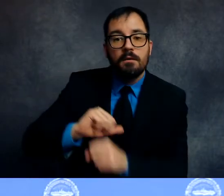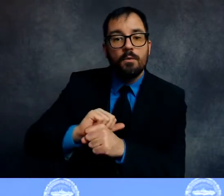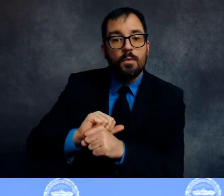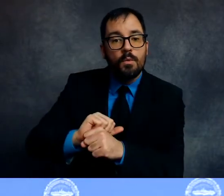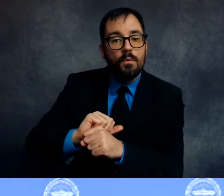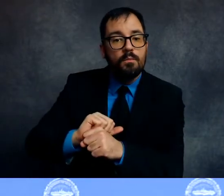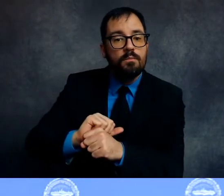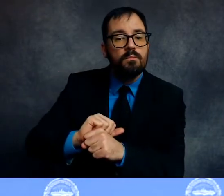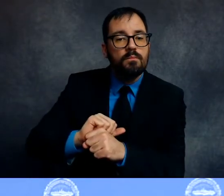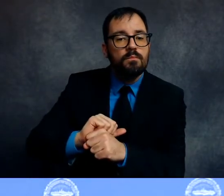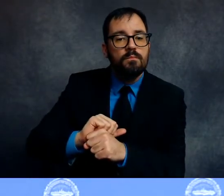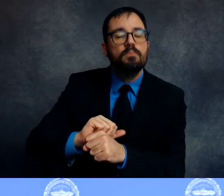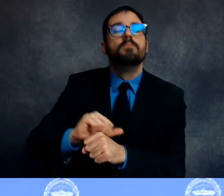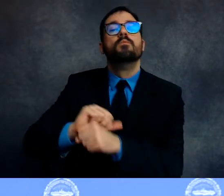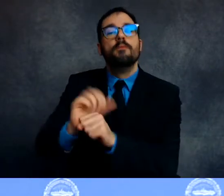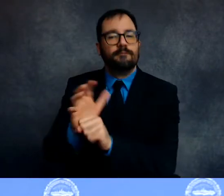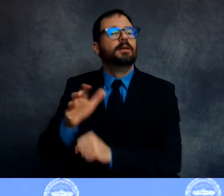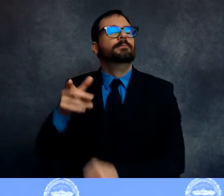boston.gov/COVID-19 vaccine.